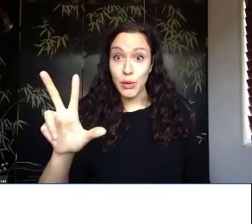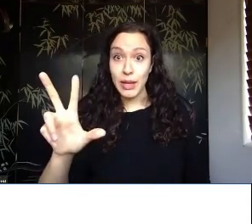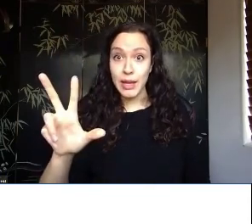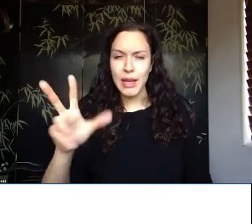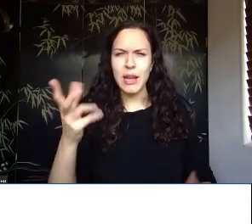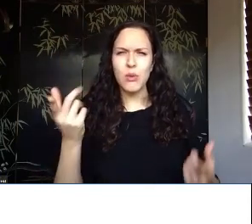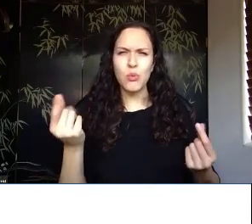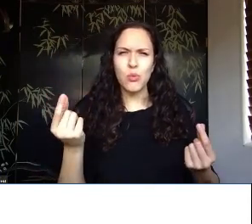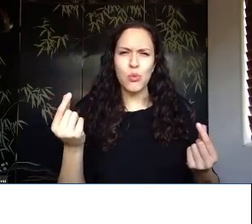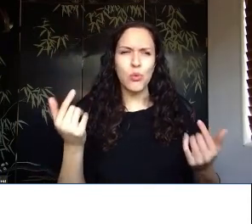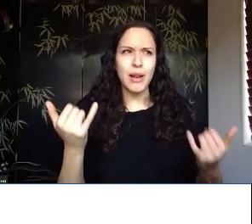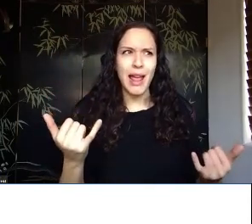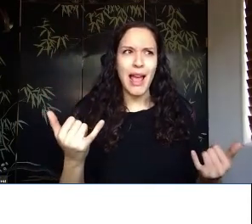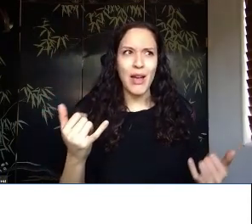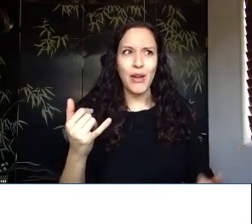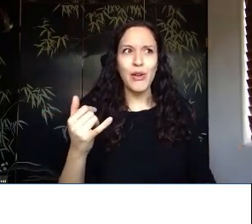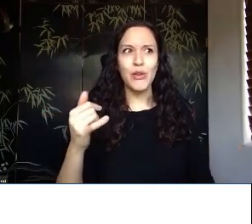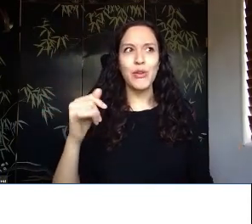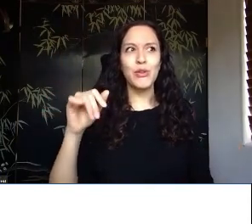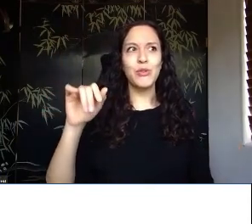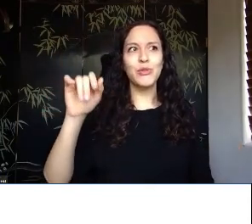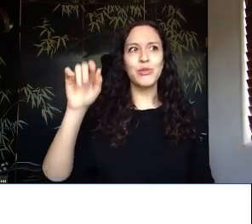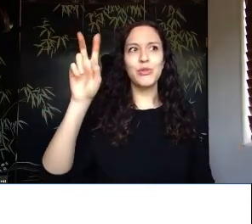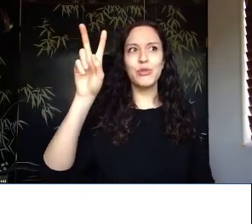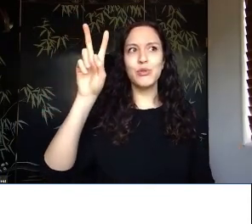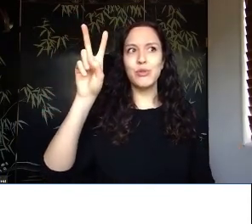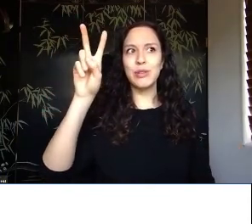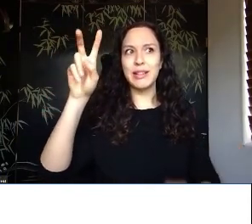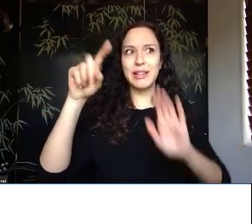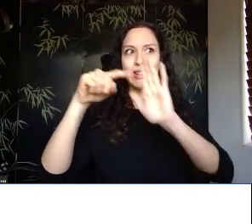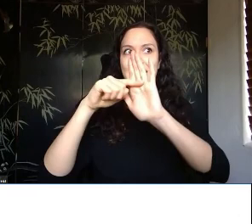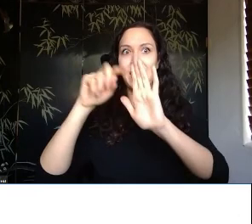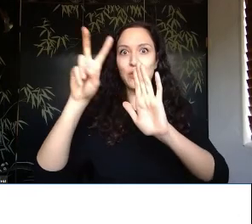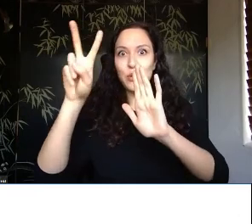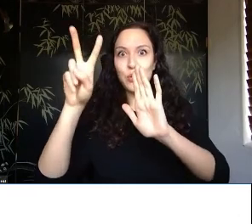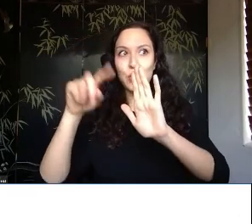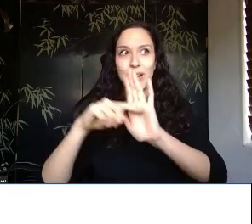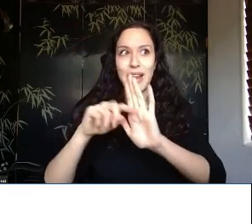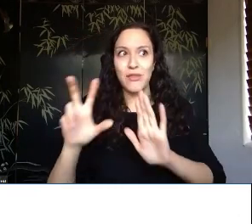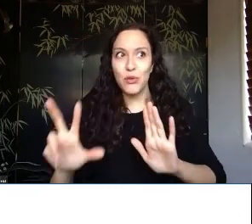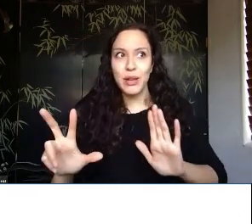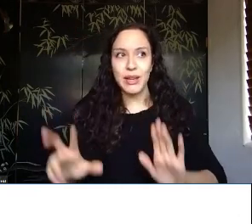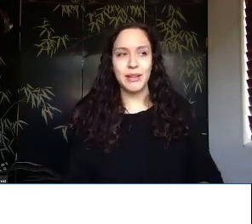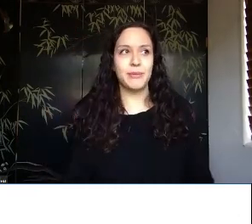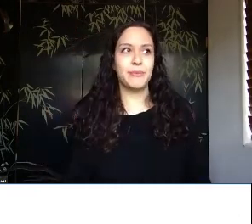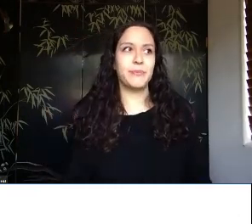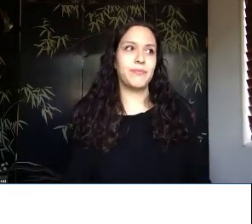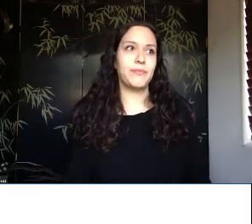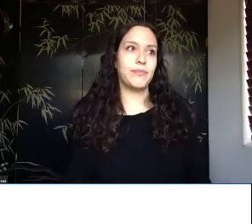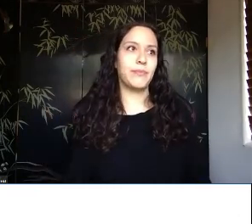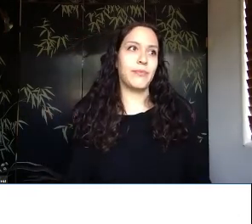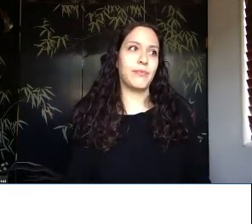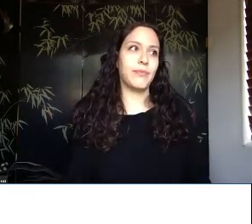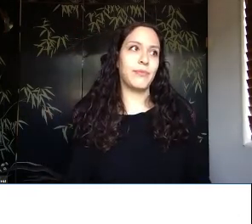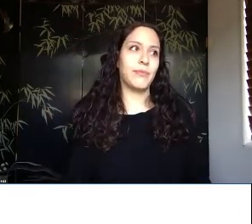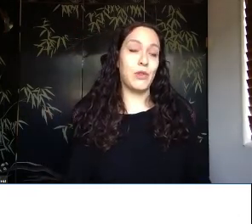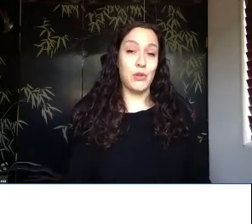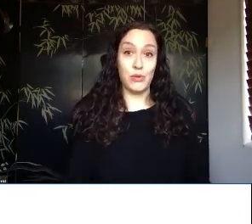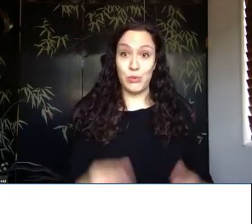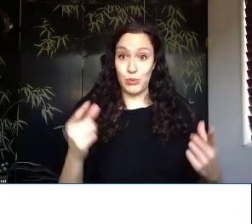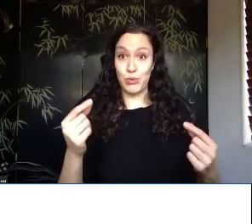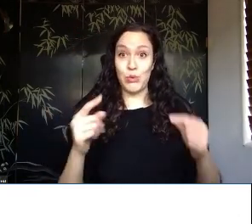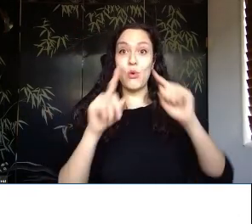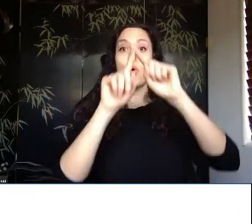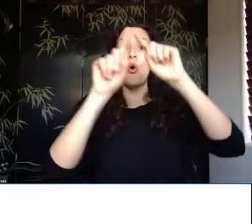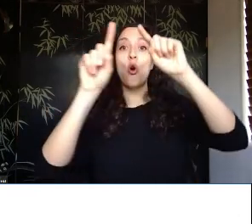this, negative 2, negative 3. It's the same thing because a negative divided by negative is a positive. So what I'm going to do is go down